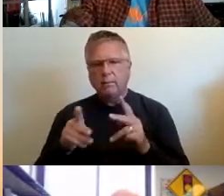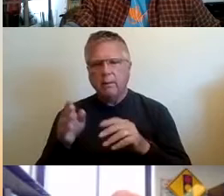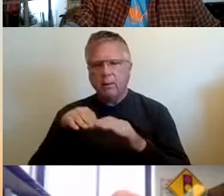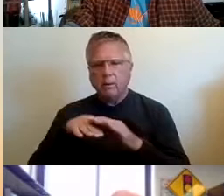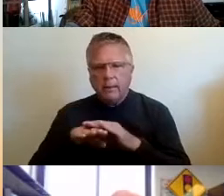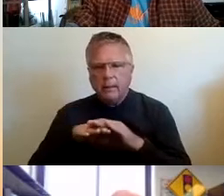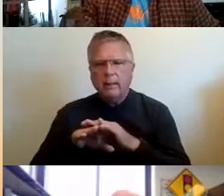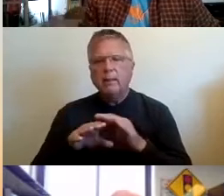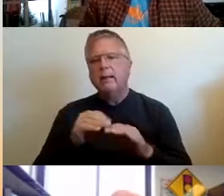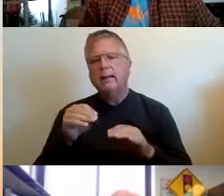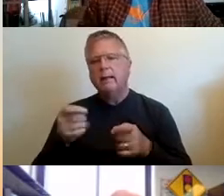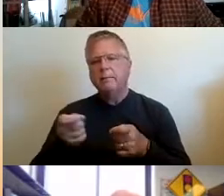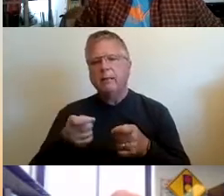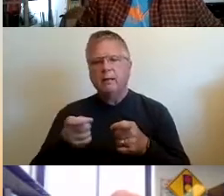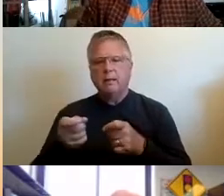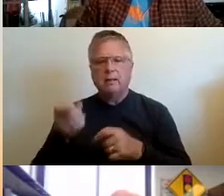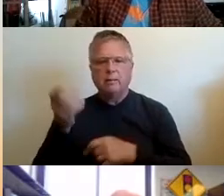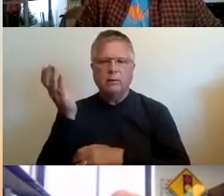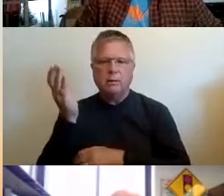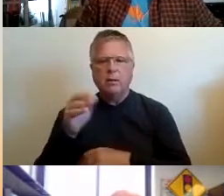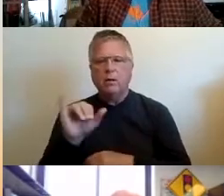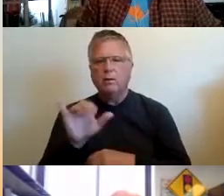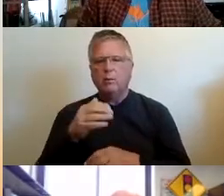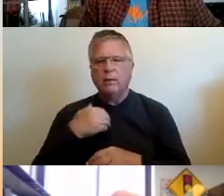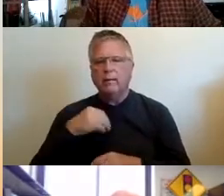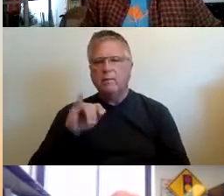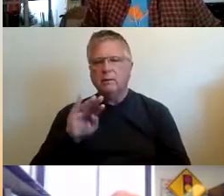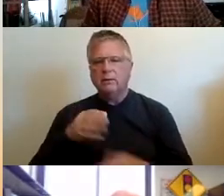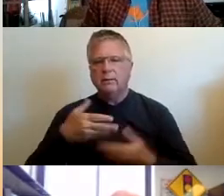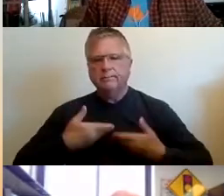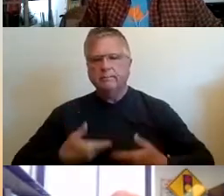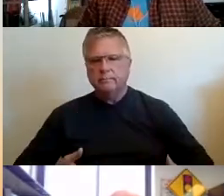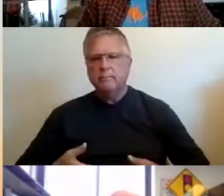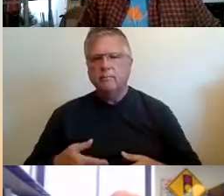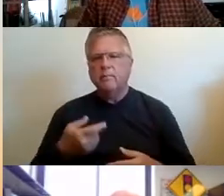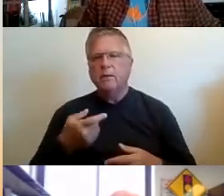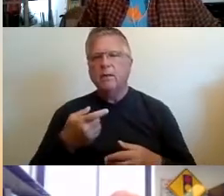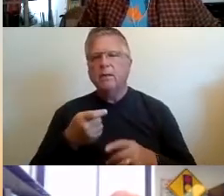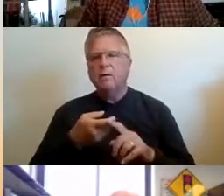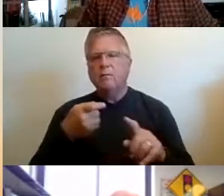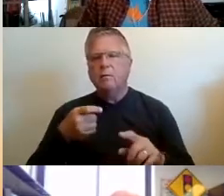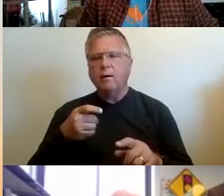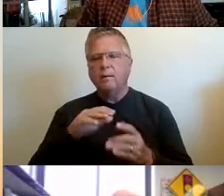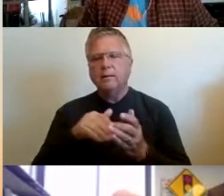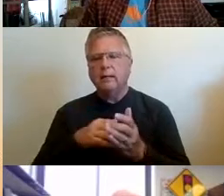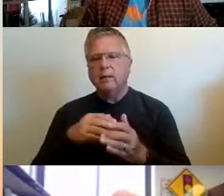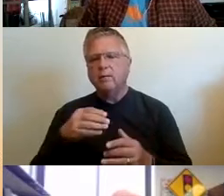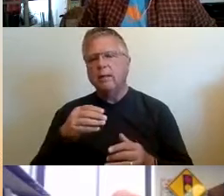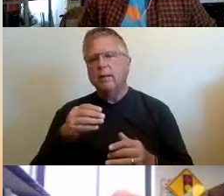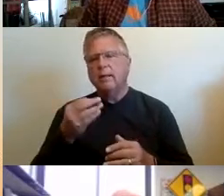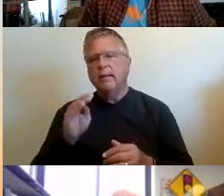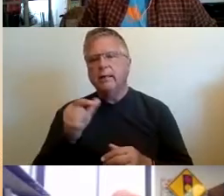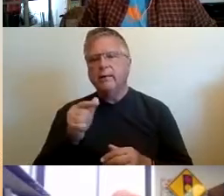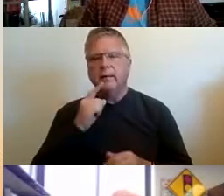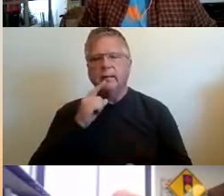handling the presentation. We also have Jim. Jim comes from the Center of Hearing and Deaf Services, so we